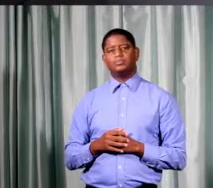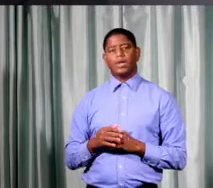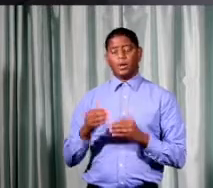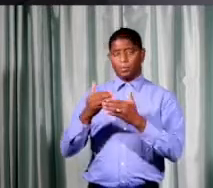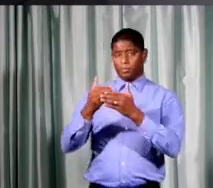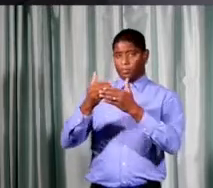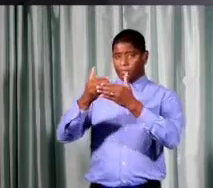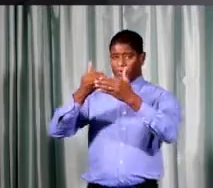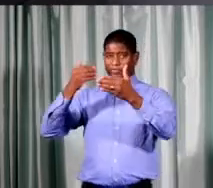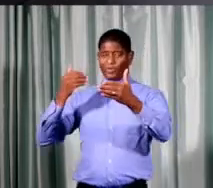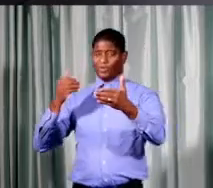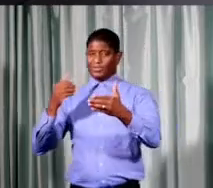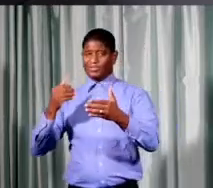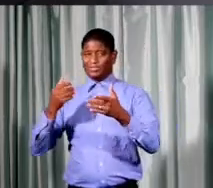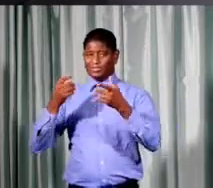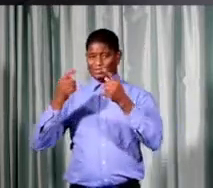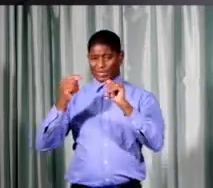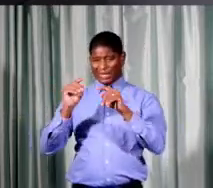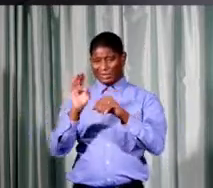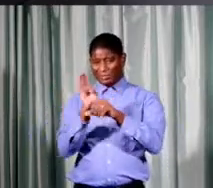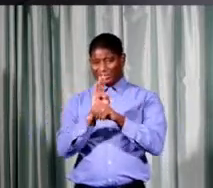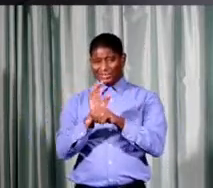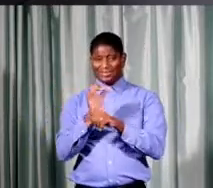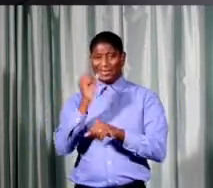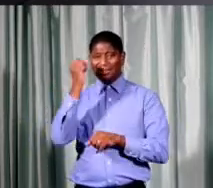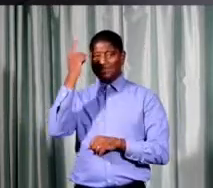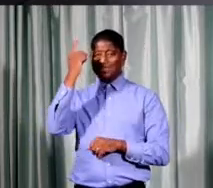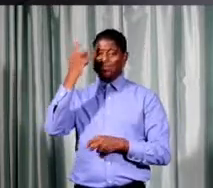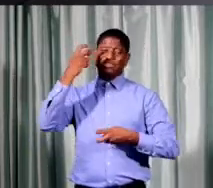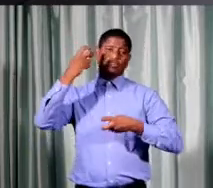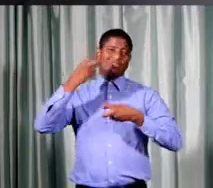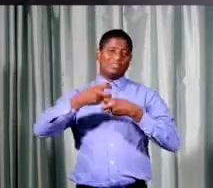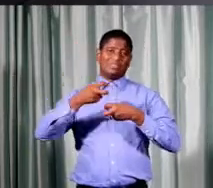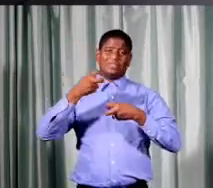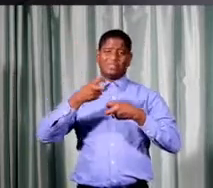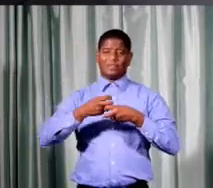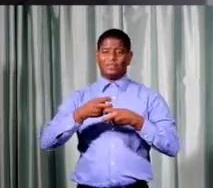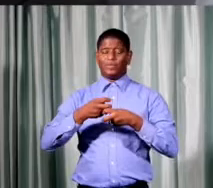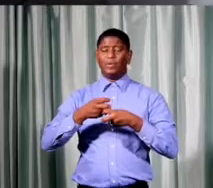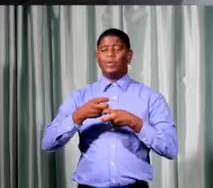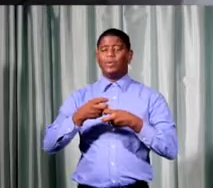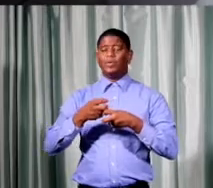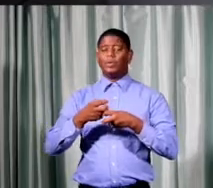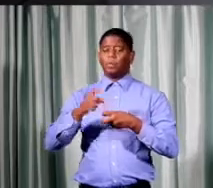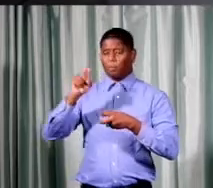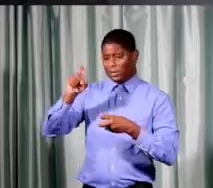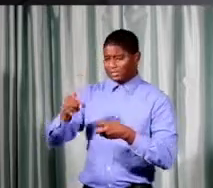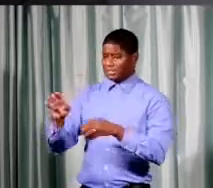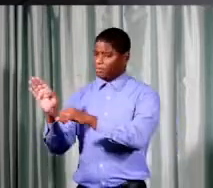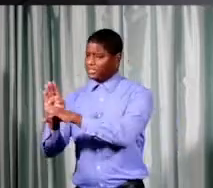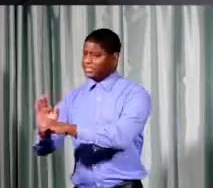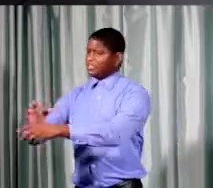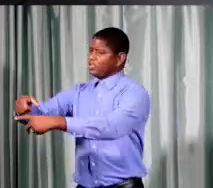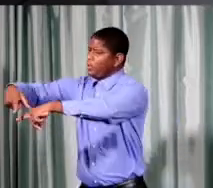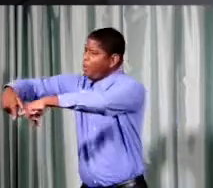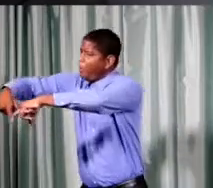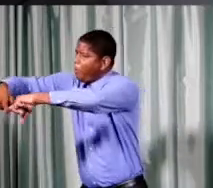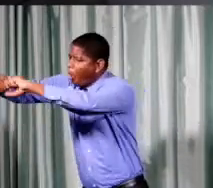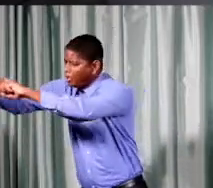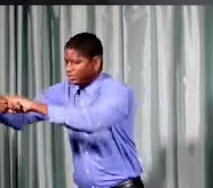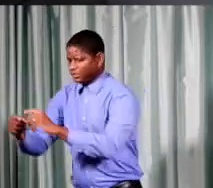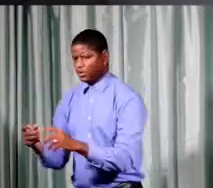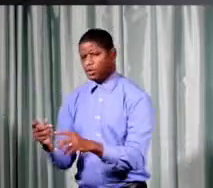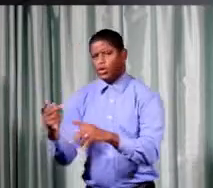you would have to shut down the business and count up everything. Count up all your assets, check all who you owe